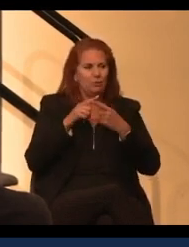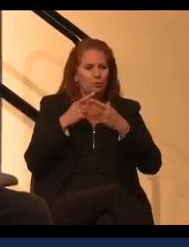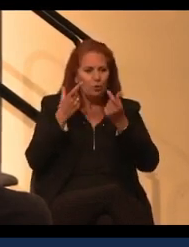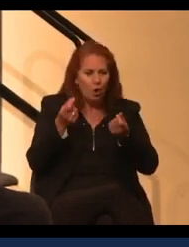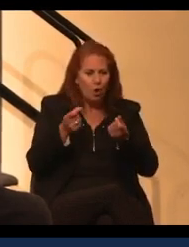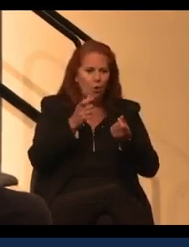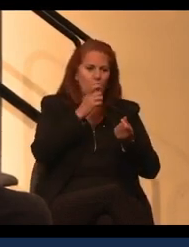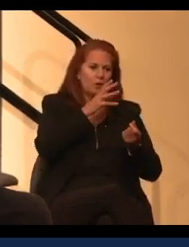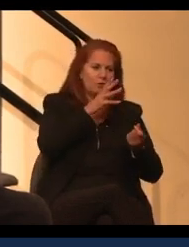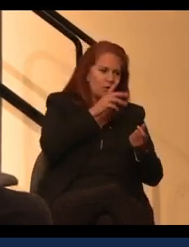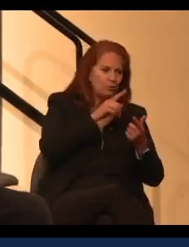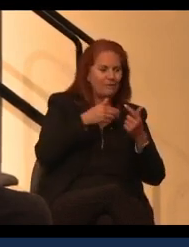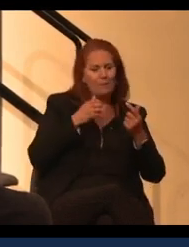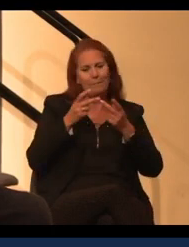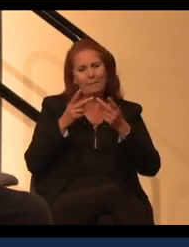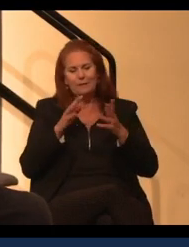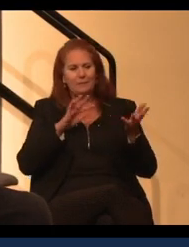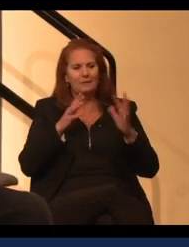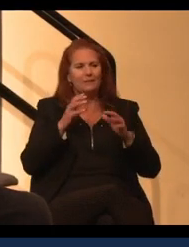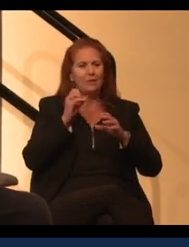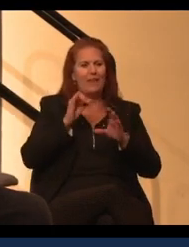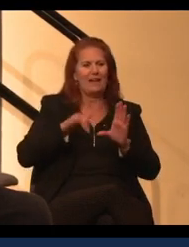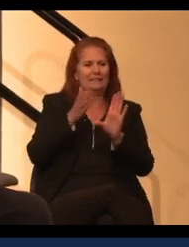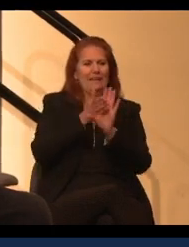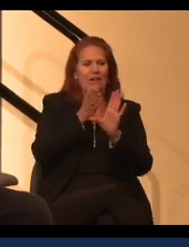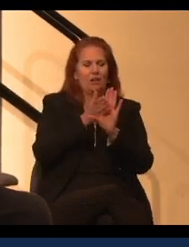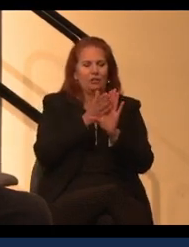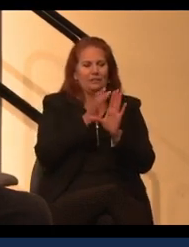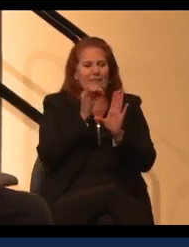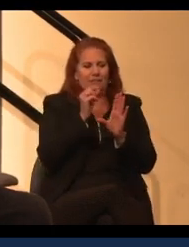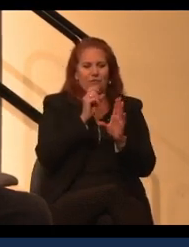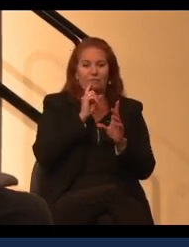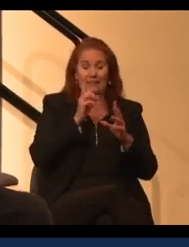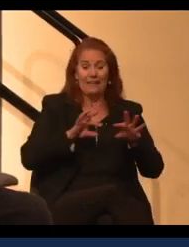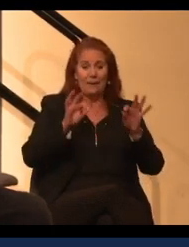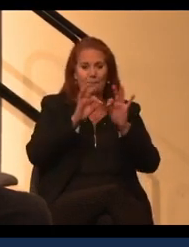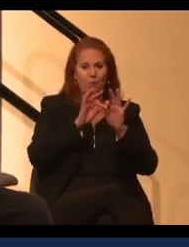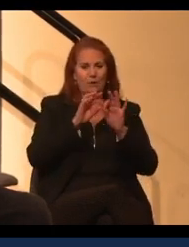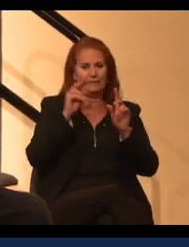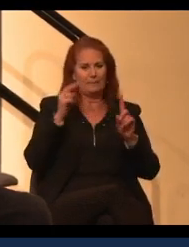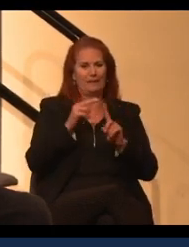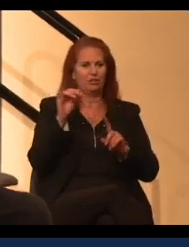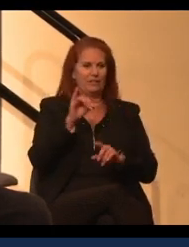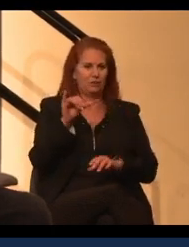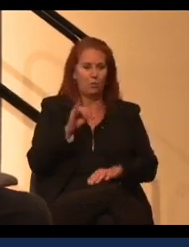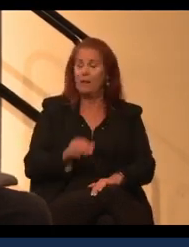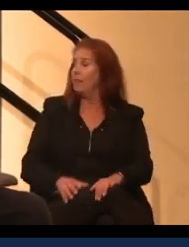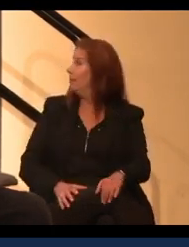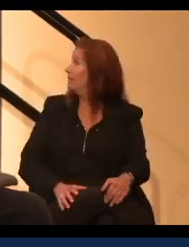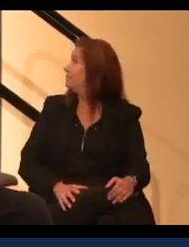talk to. So again, the psychological, of course, is a really important dimension as well.